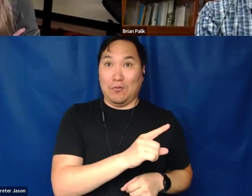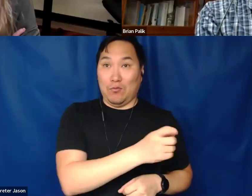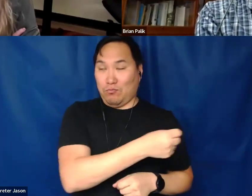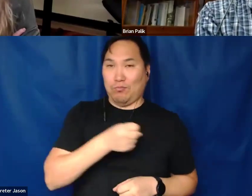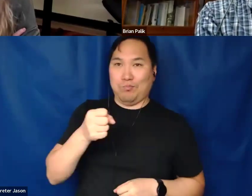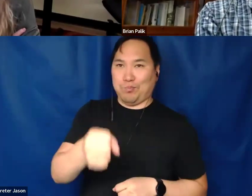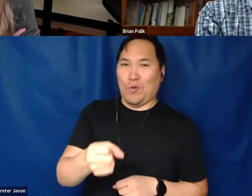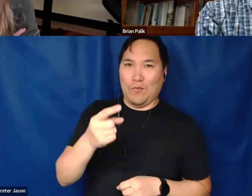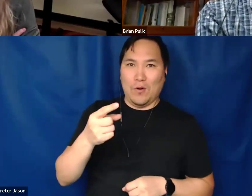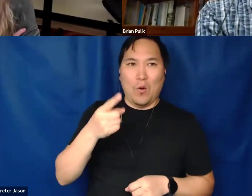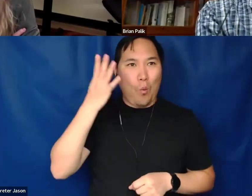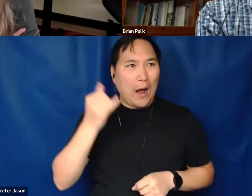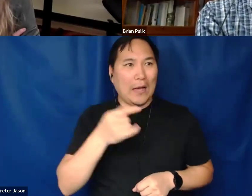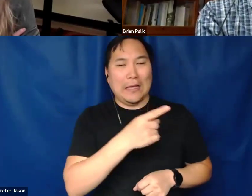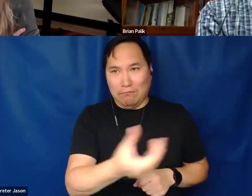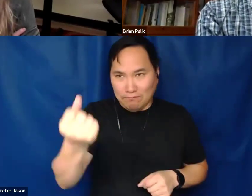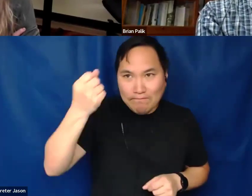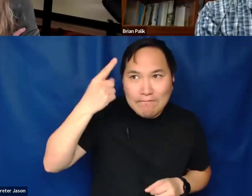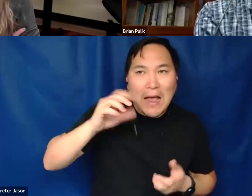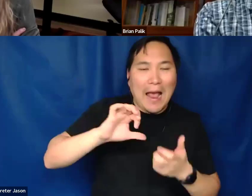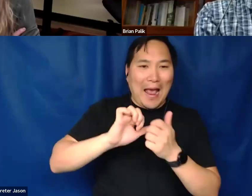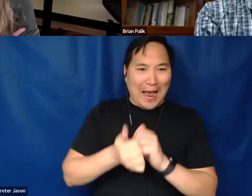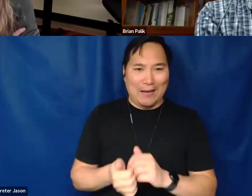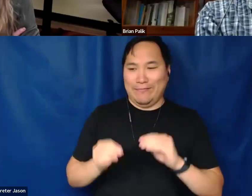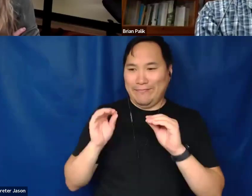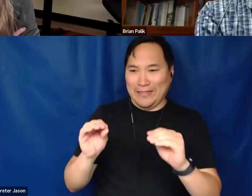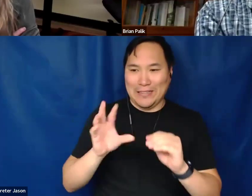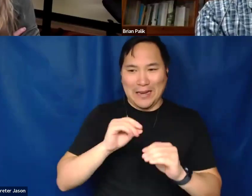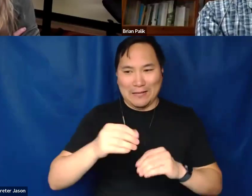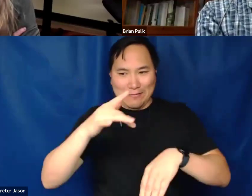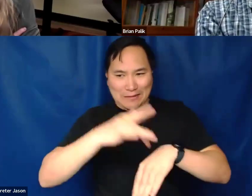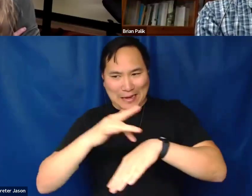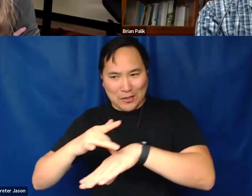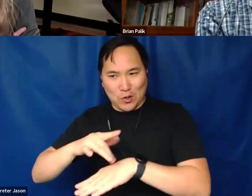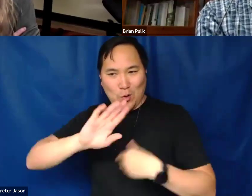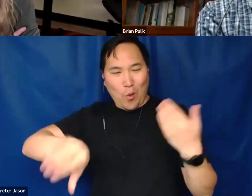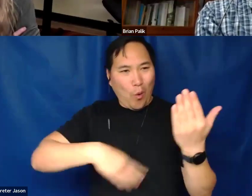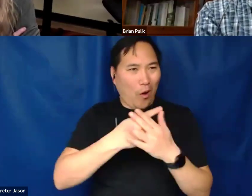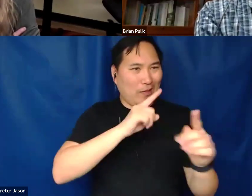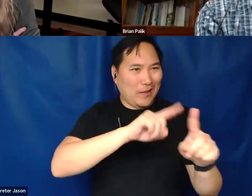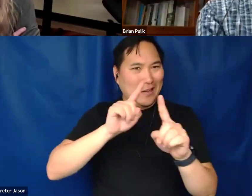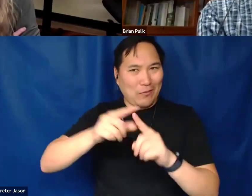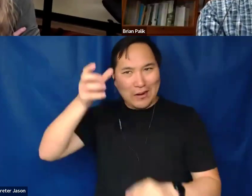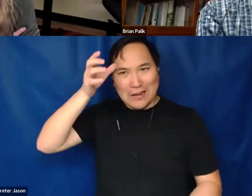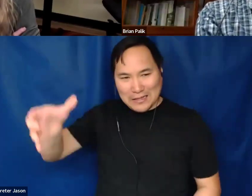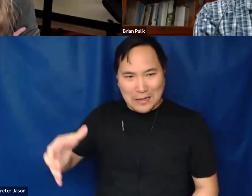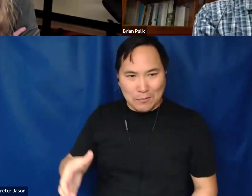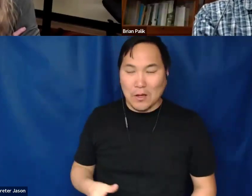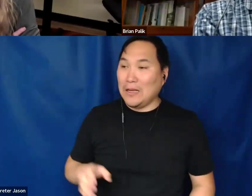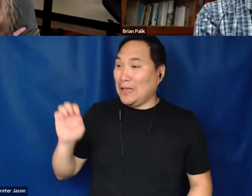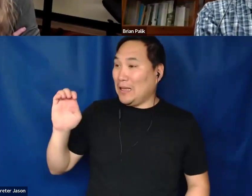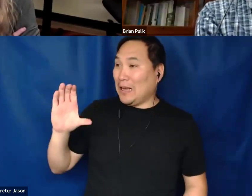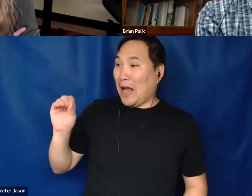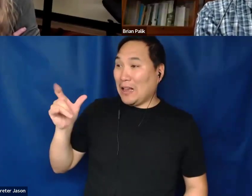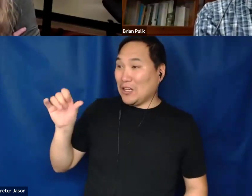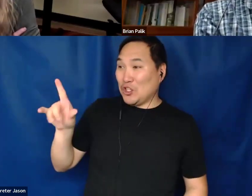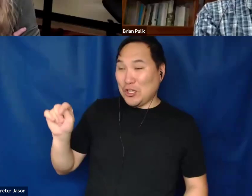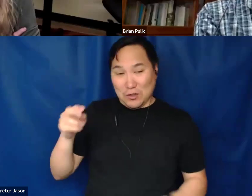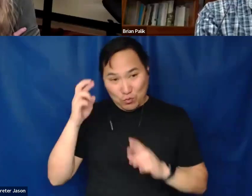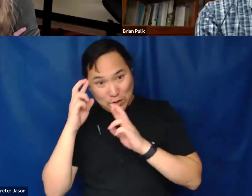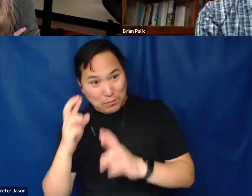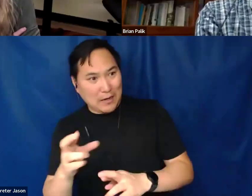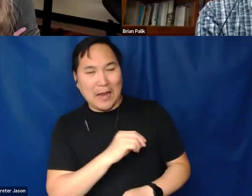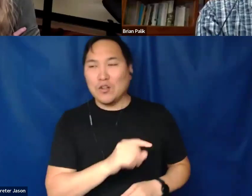he spans those groups and is respected by ecologists and